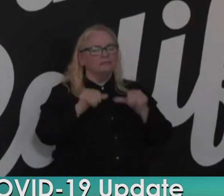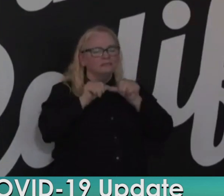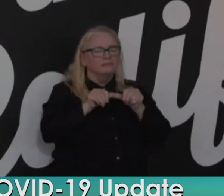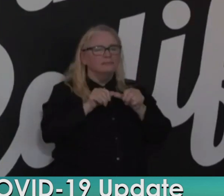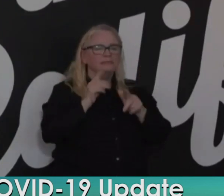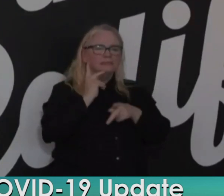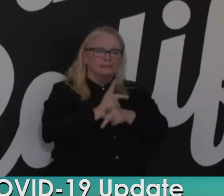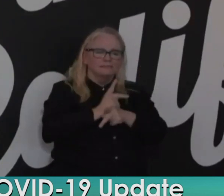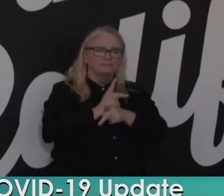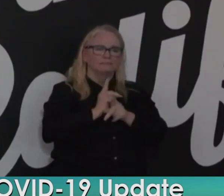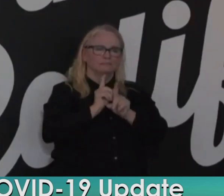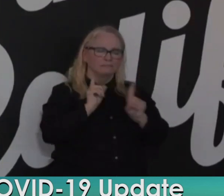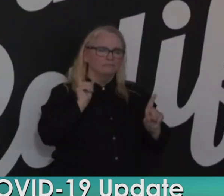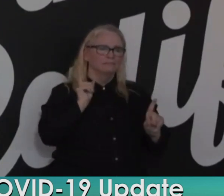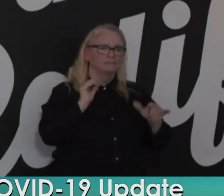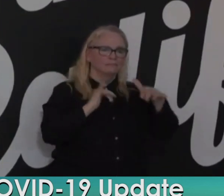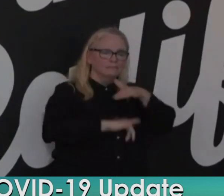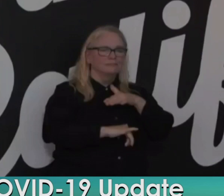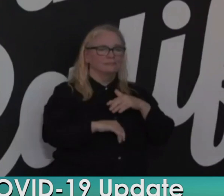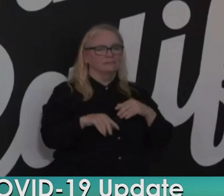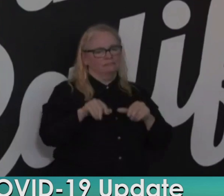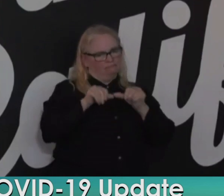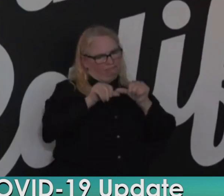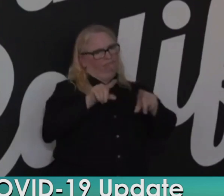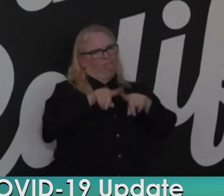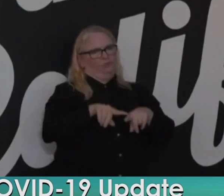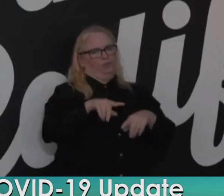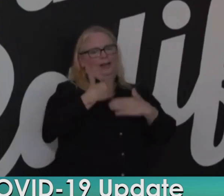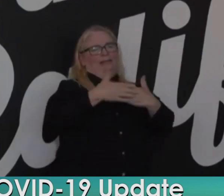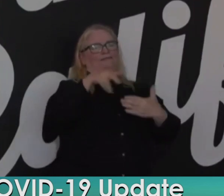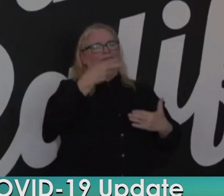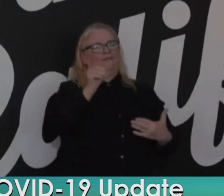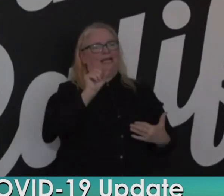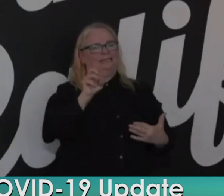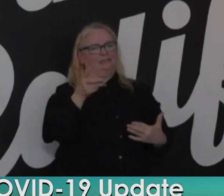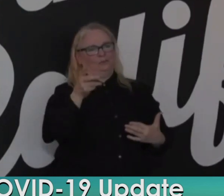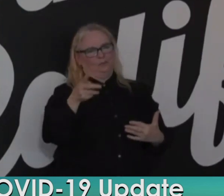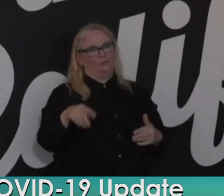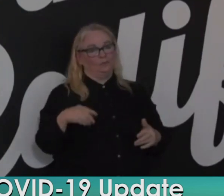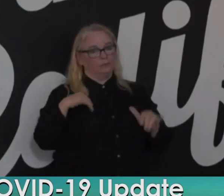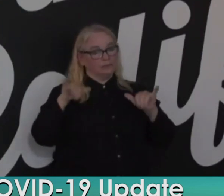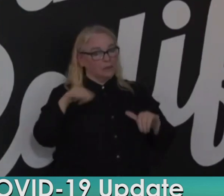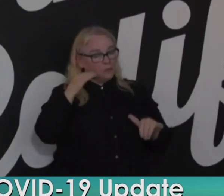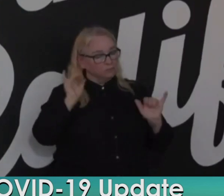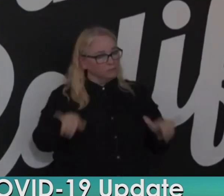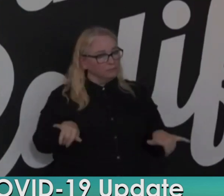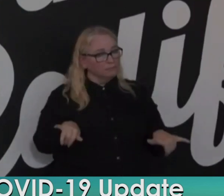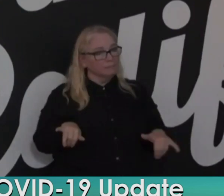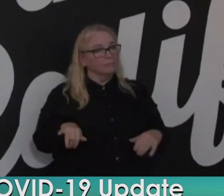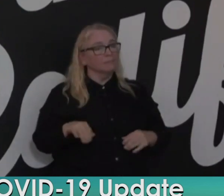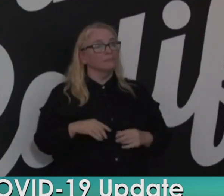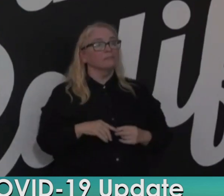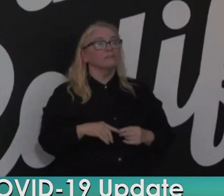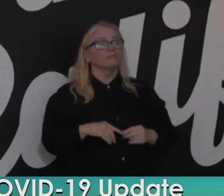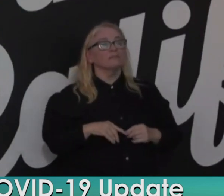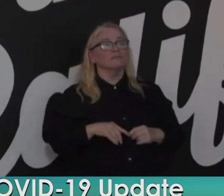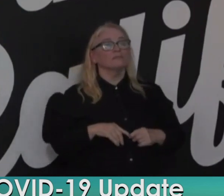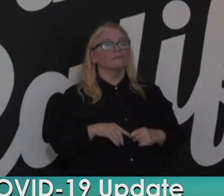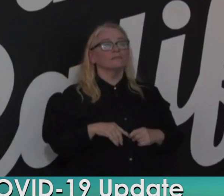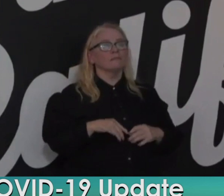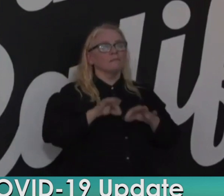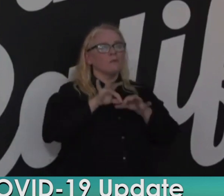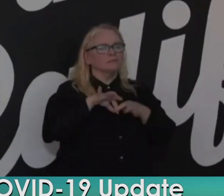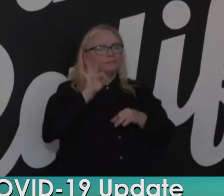this new phase the way we moved into that stay-at-home order. And that's the spirit of Commonwealth, the spirit